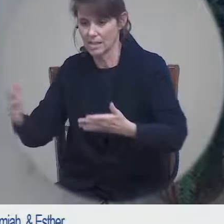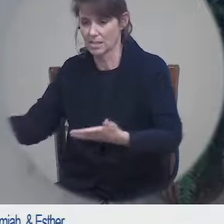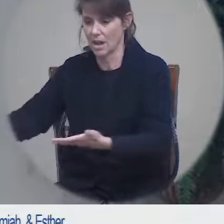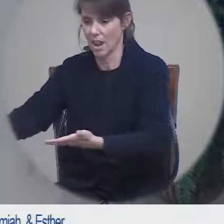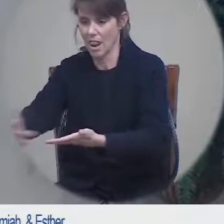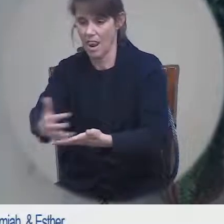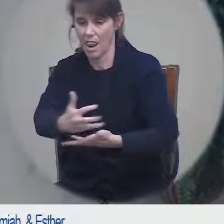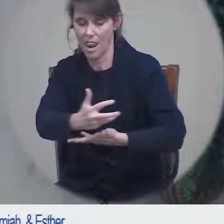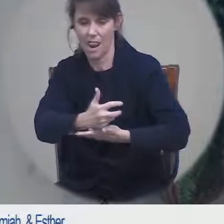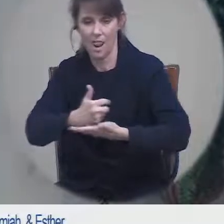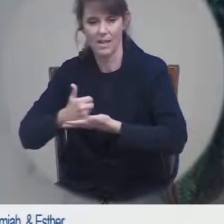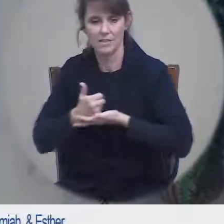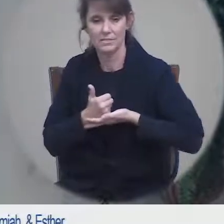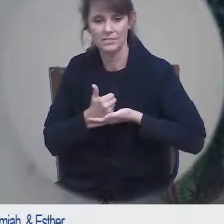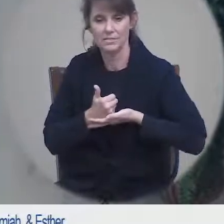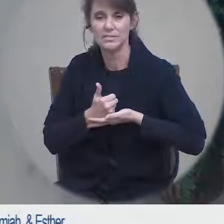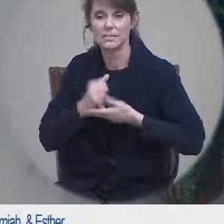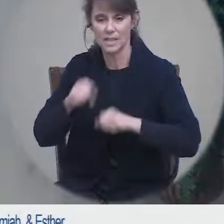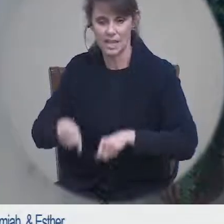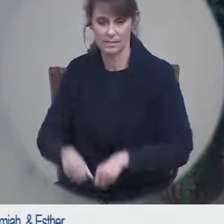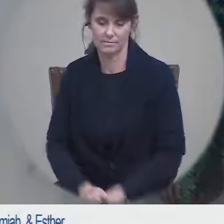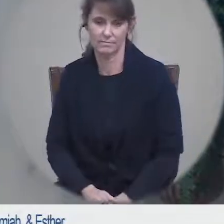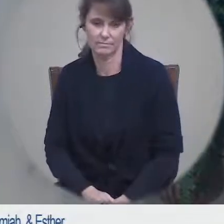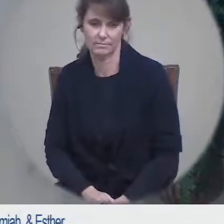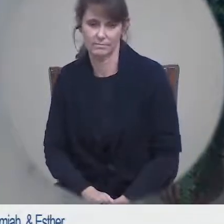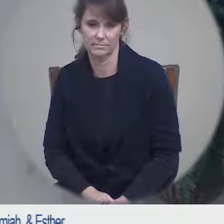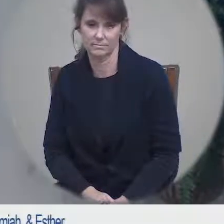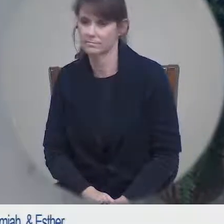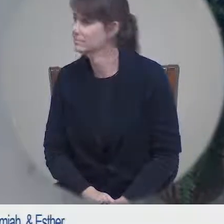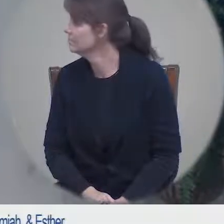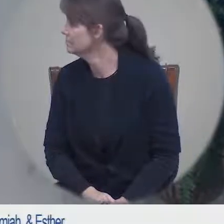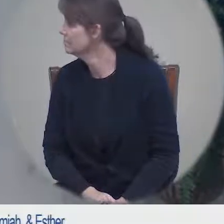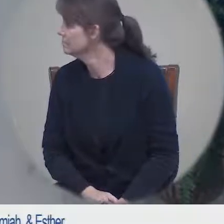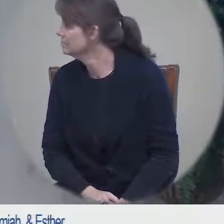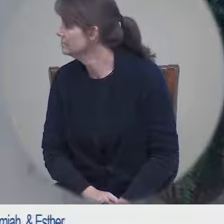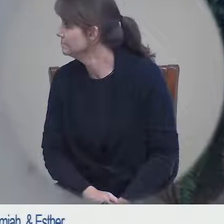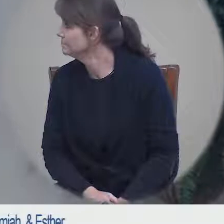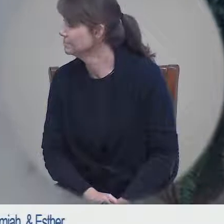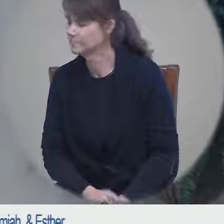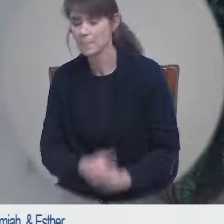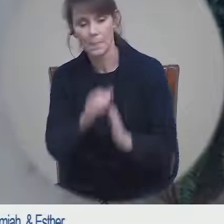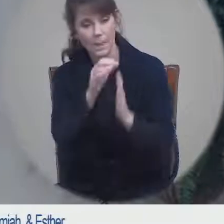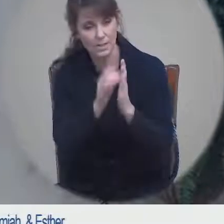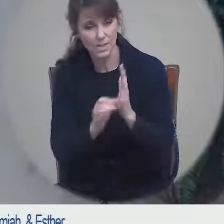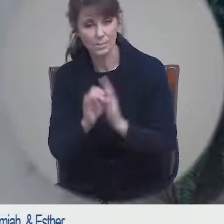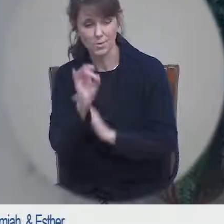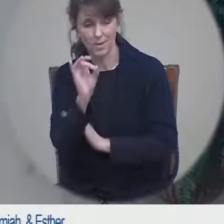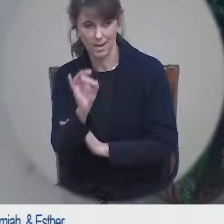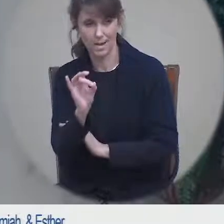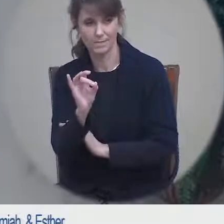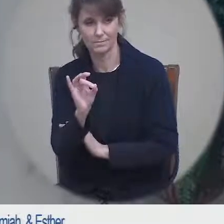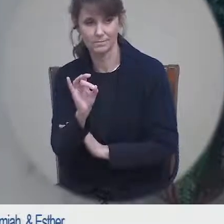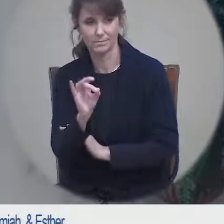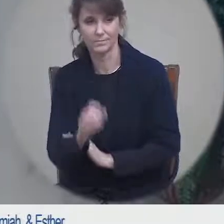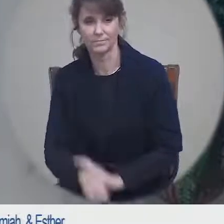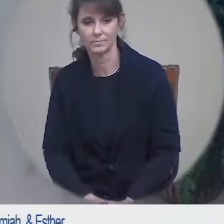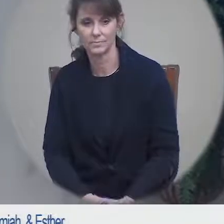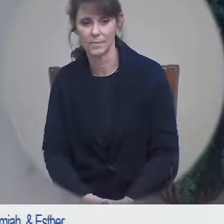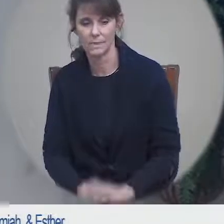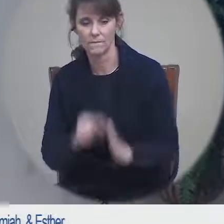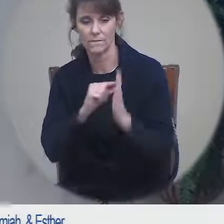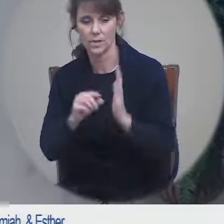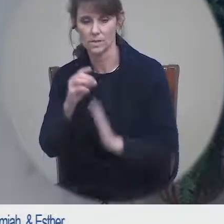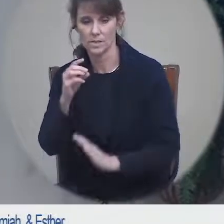And then we come to the end of chapter 8, and somewhat of a pivotal verse here, I believe, set of verses. It says in